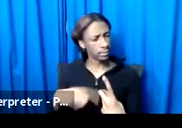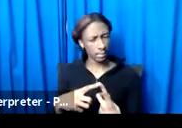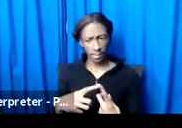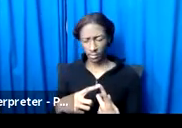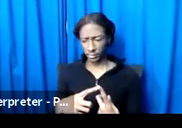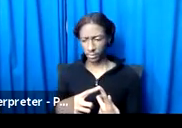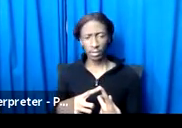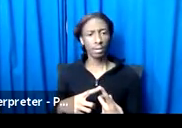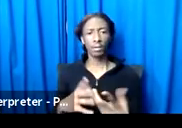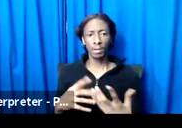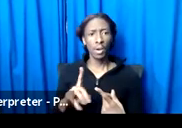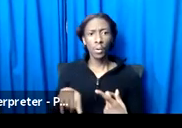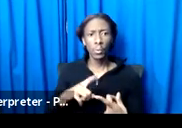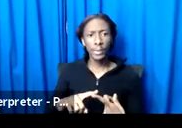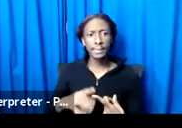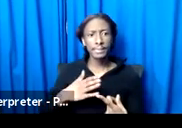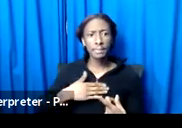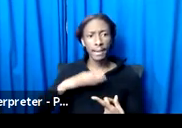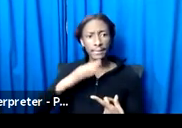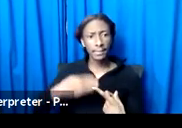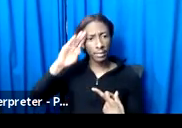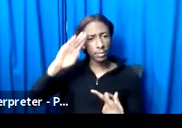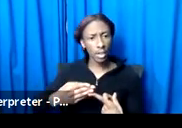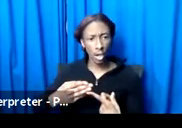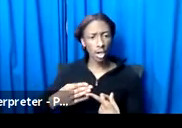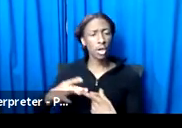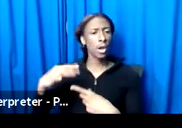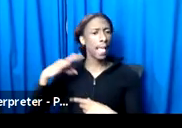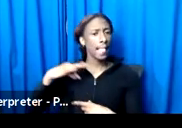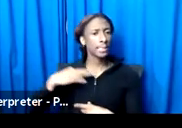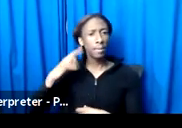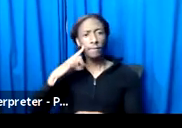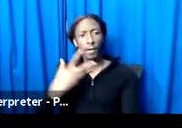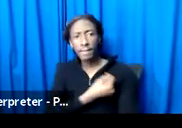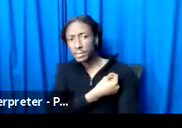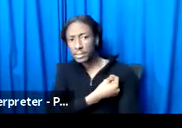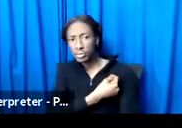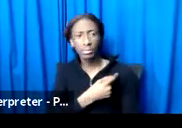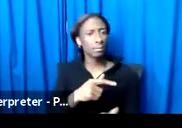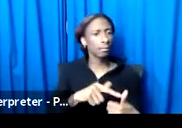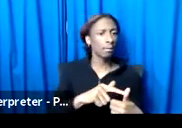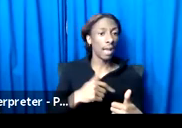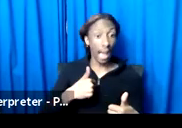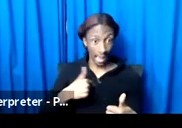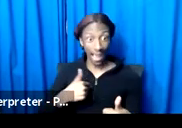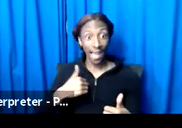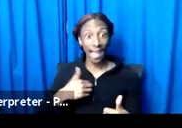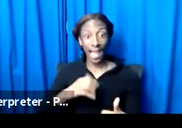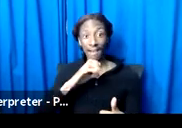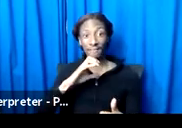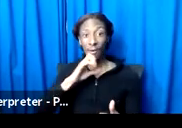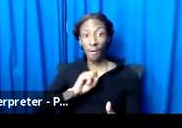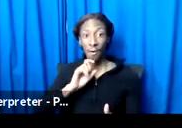my son or daughter going to be eligible for vaccination. I have a 9-year-old son, and so I'm